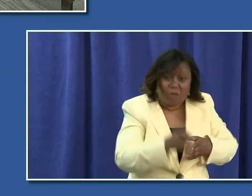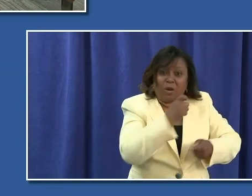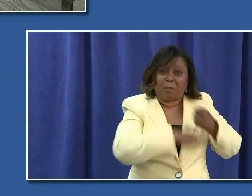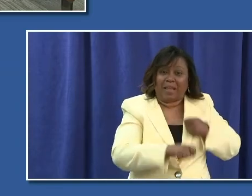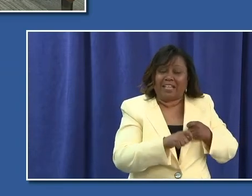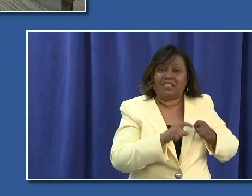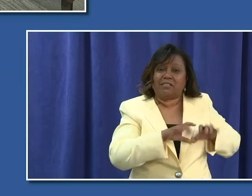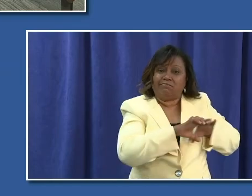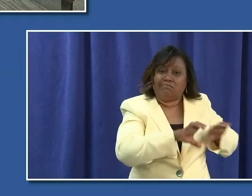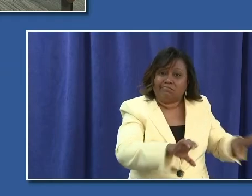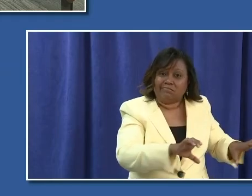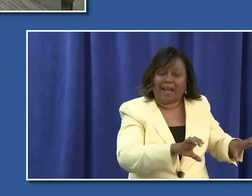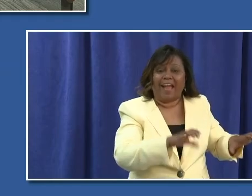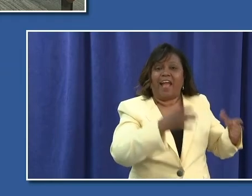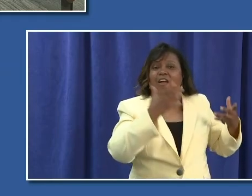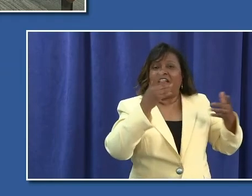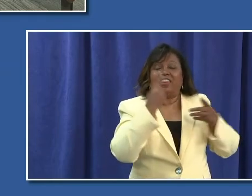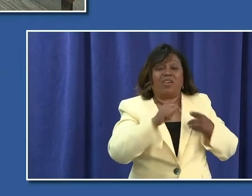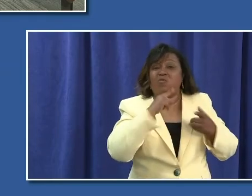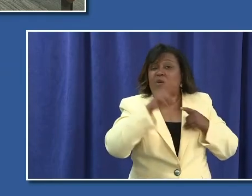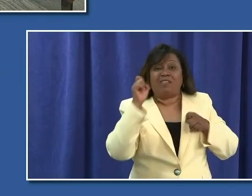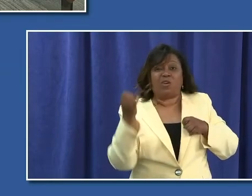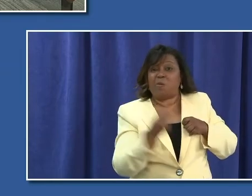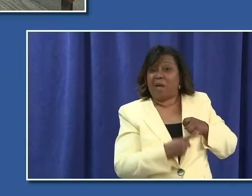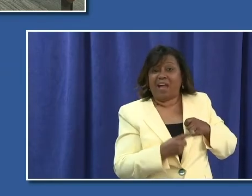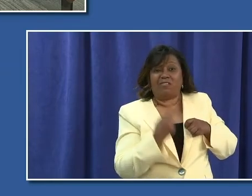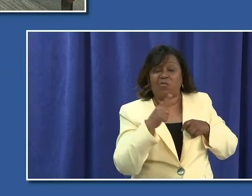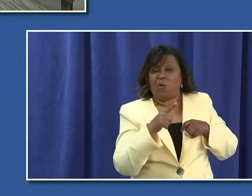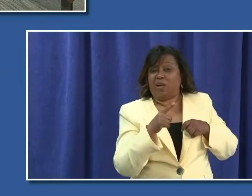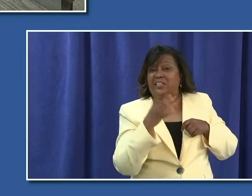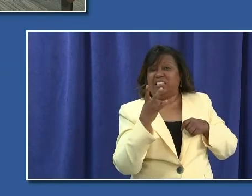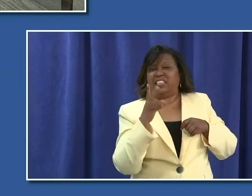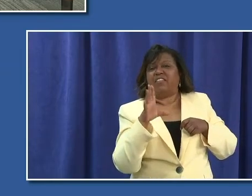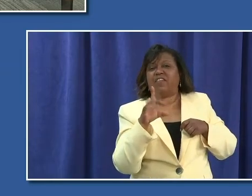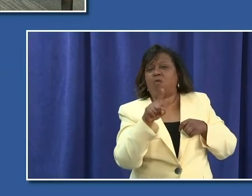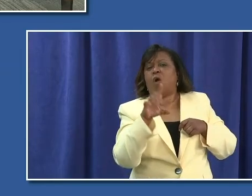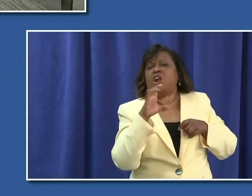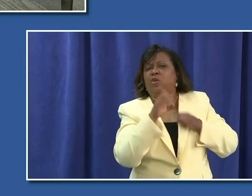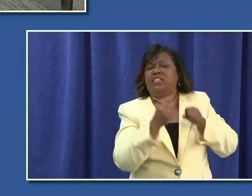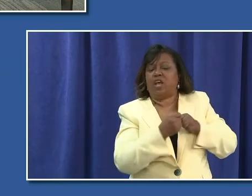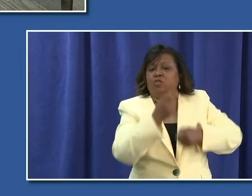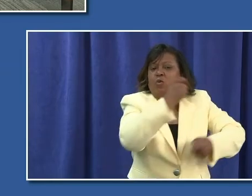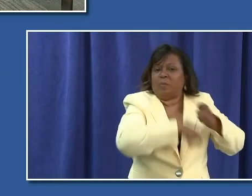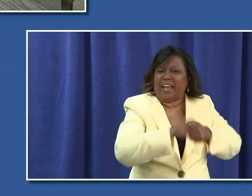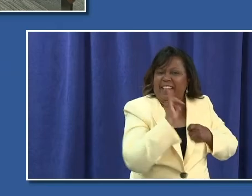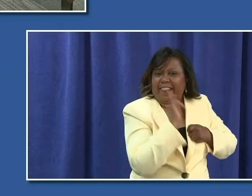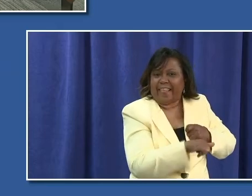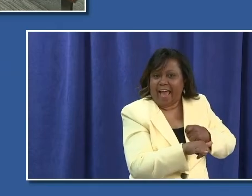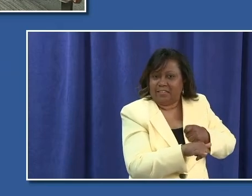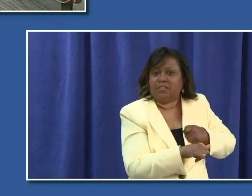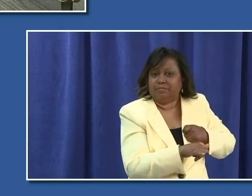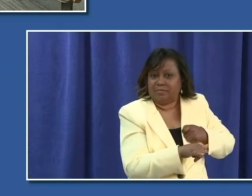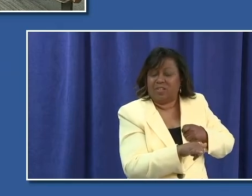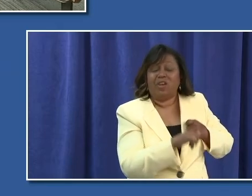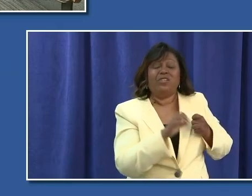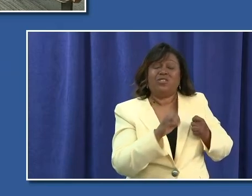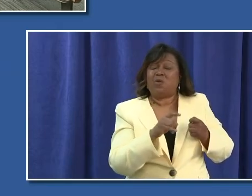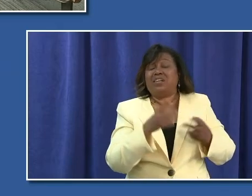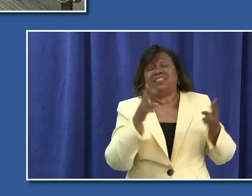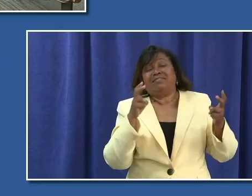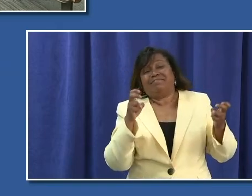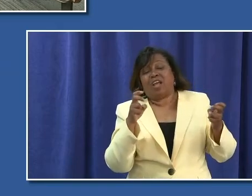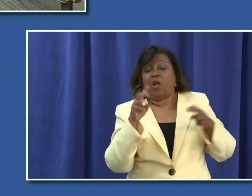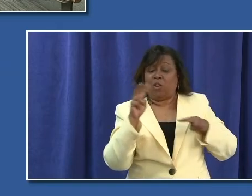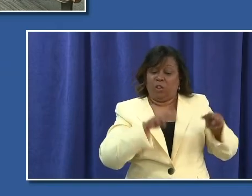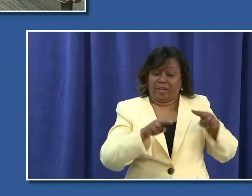our infrastructure, theoretically, we don't have to go back for 75 to 100 years to replace that infrastructure. So it's a matter